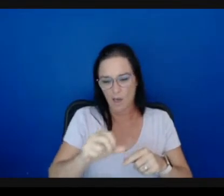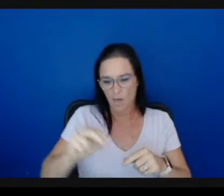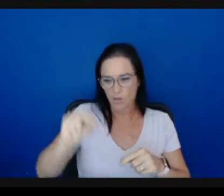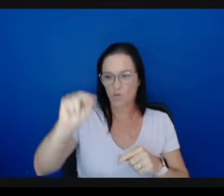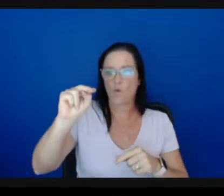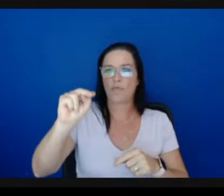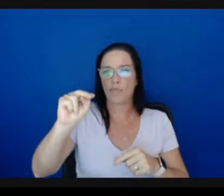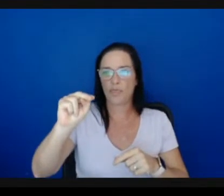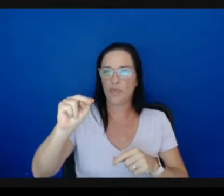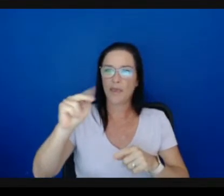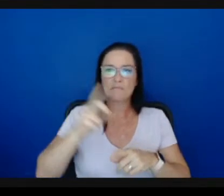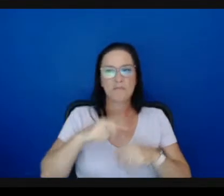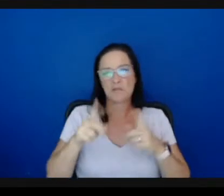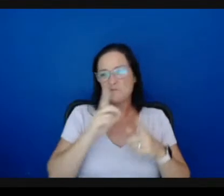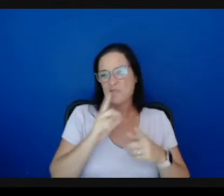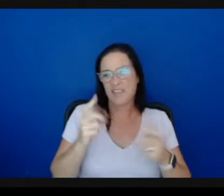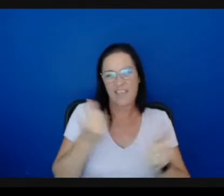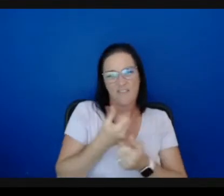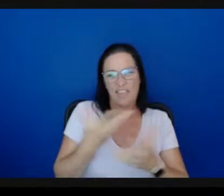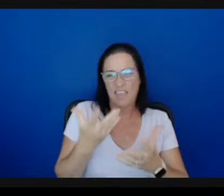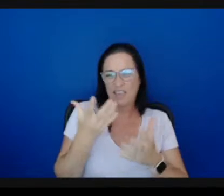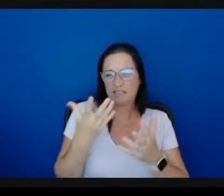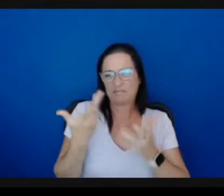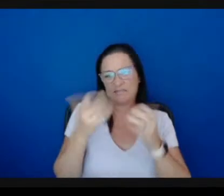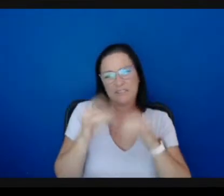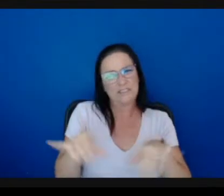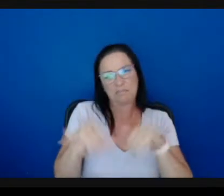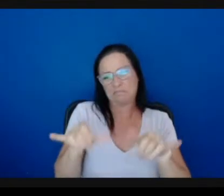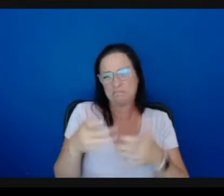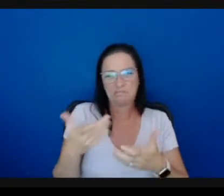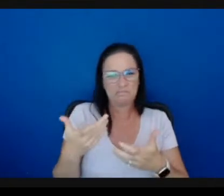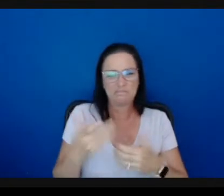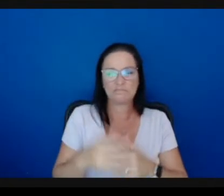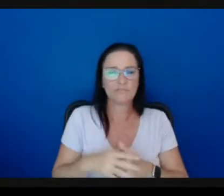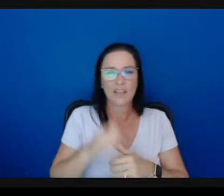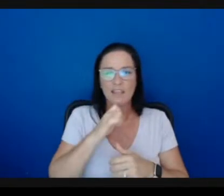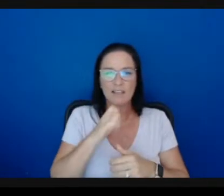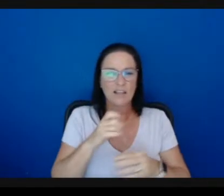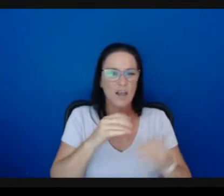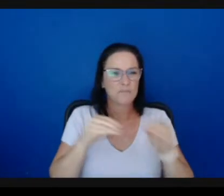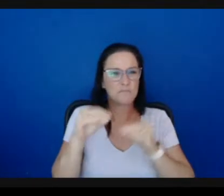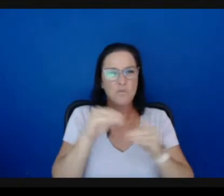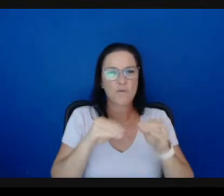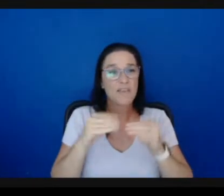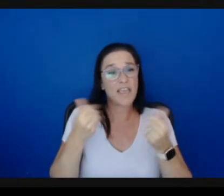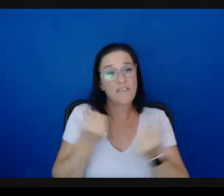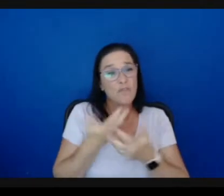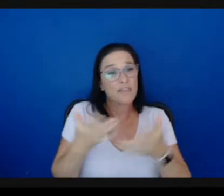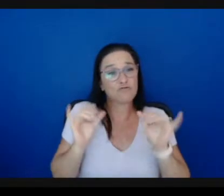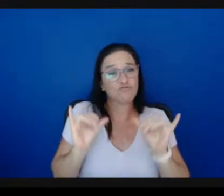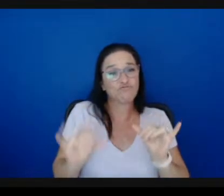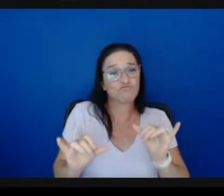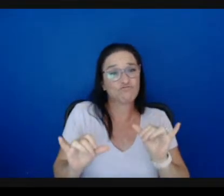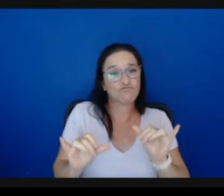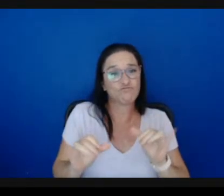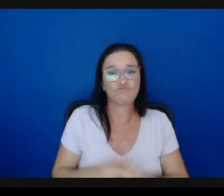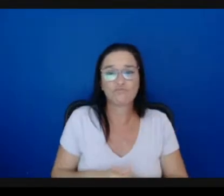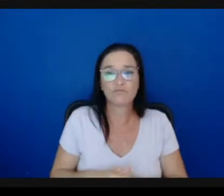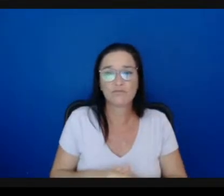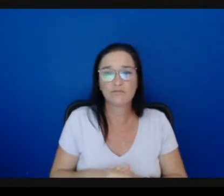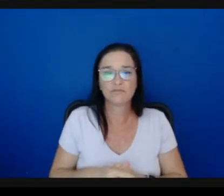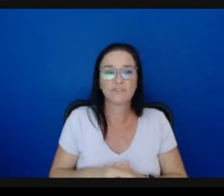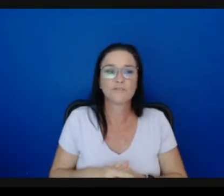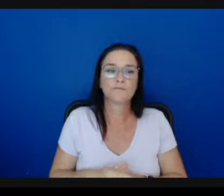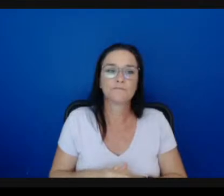the summary really is everything is about the same as it was last week, right? Not moving up or down, but kind of staying the same. There's another one, not moving up or down,